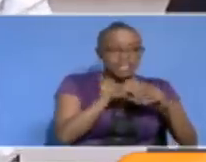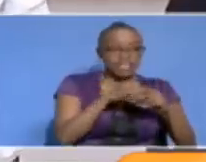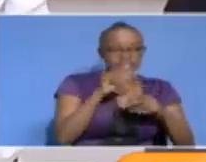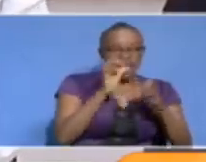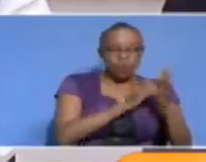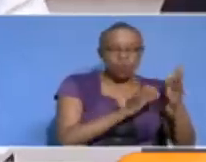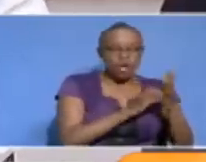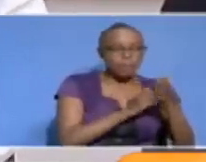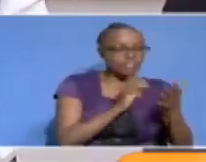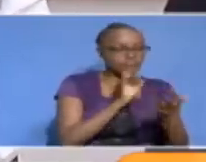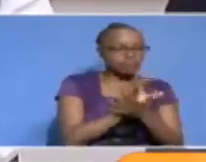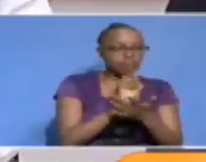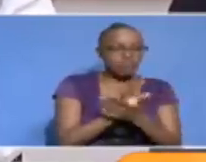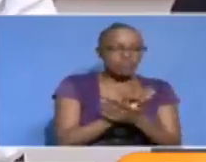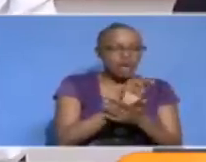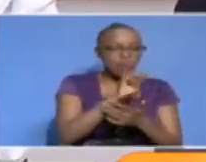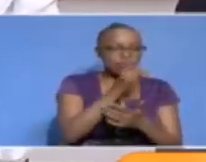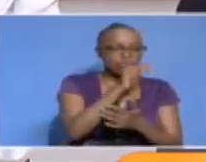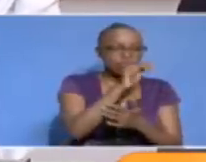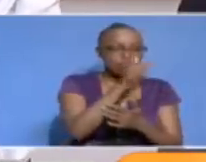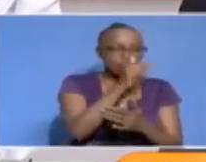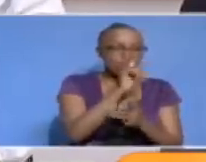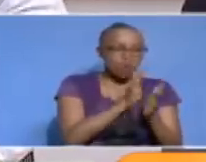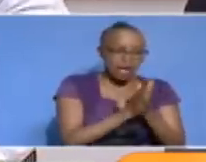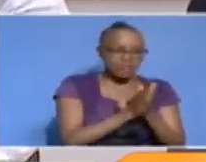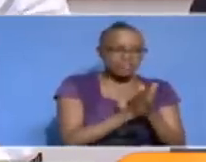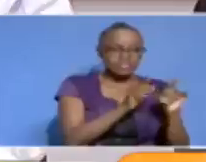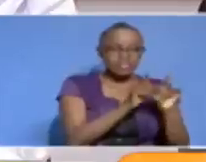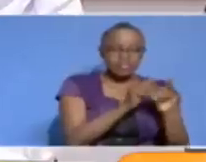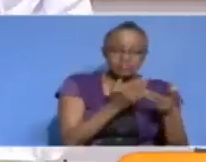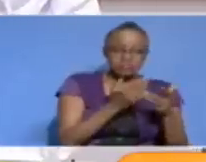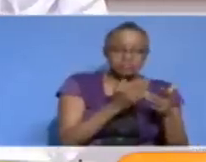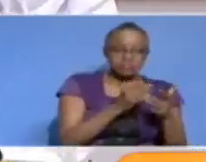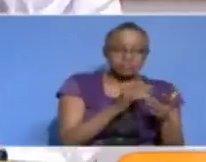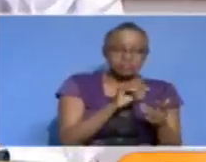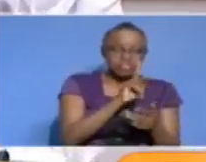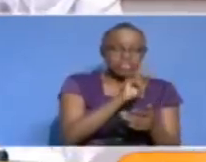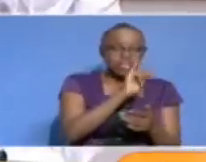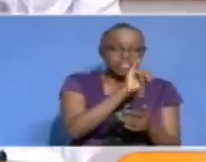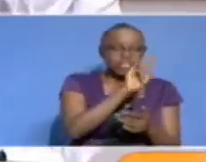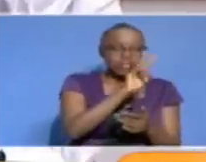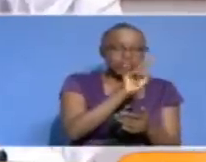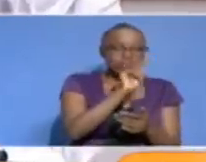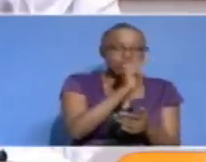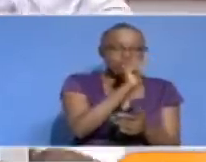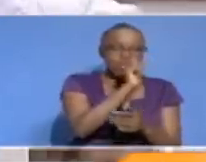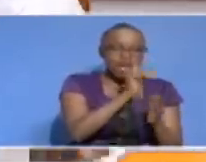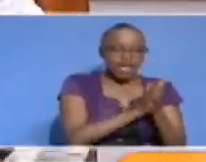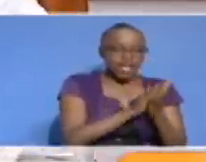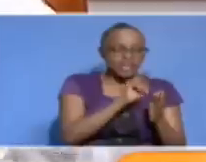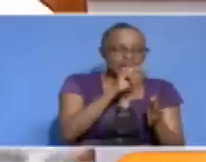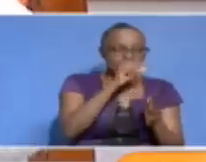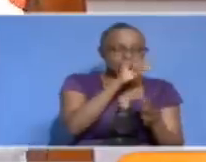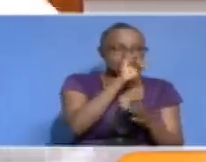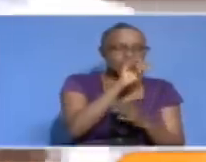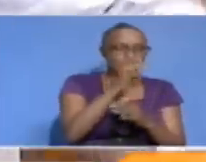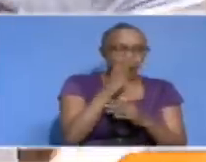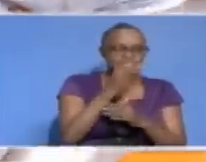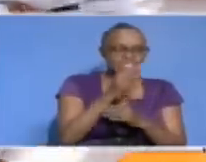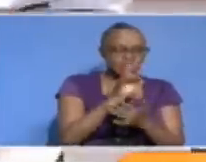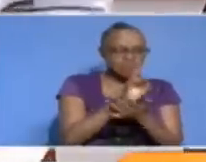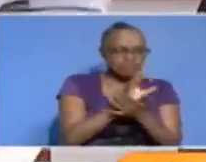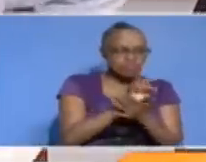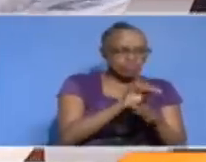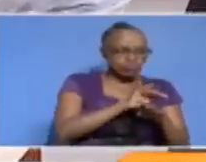Edged out. Governor Mutua, Governor Charity Ngilu, Governor Kifuta Kibwana. Yes. They look like they're edging